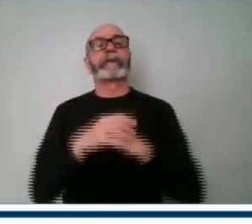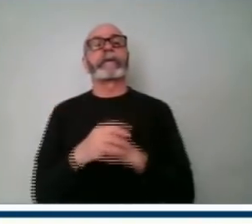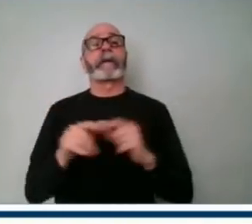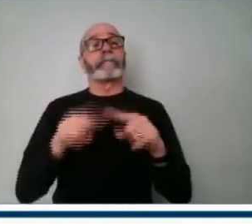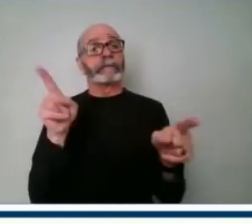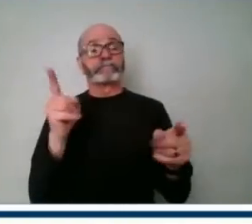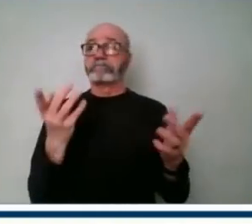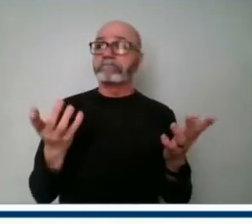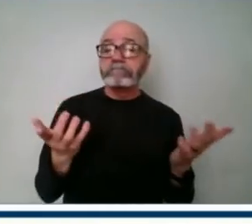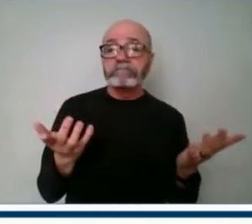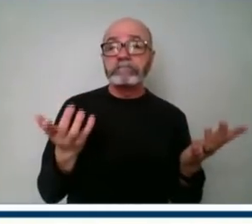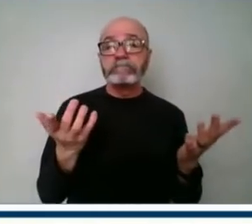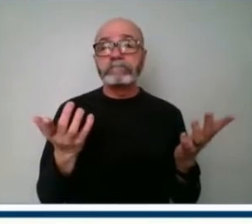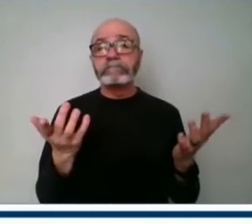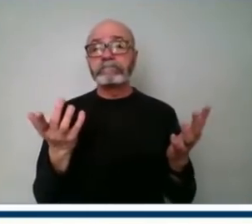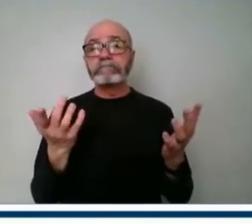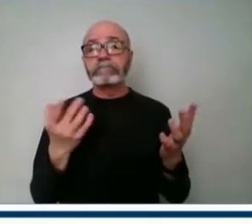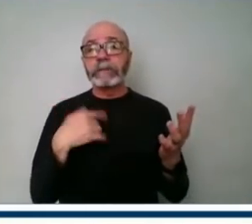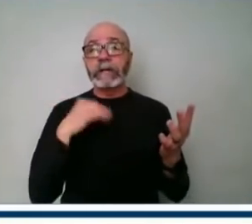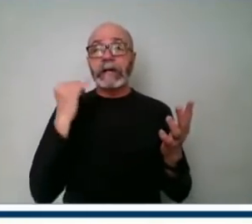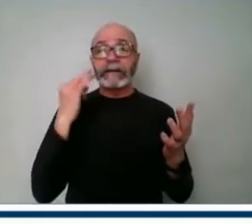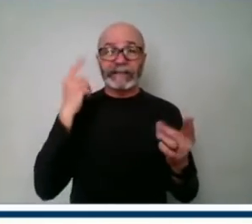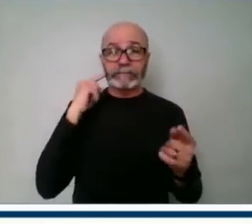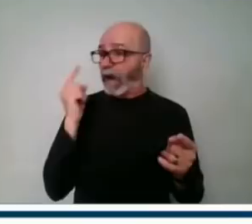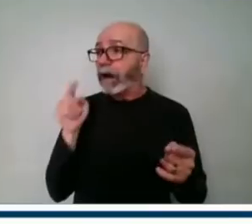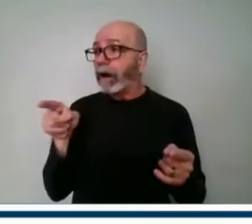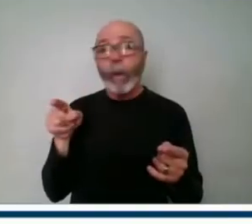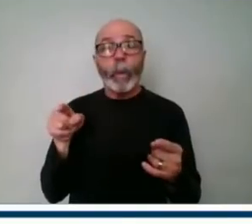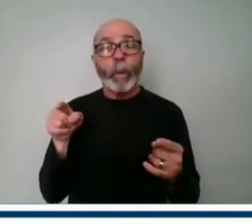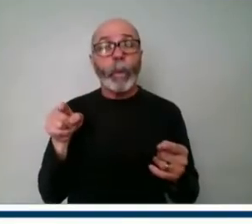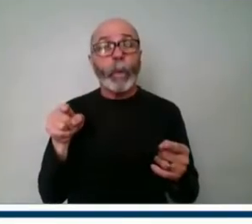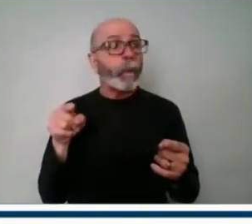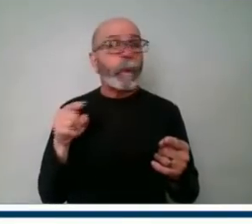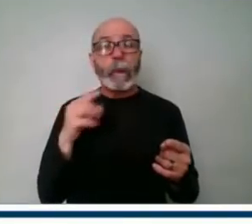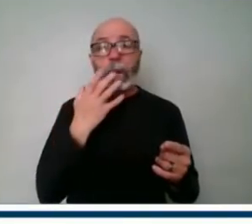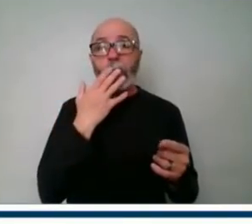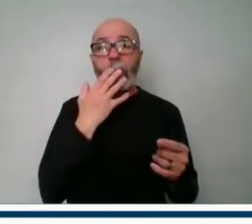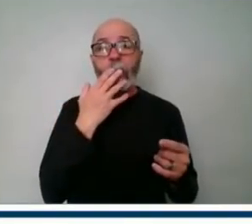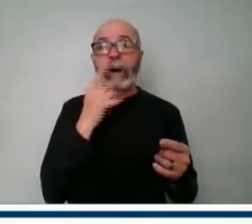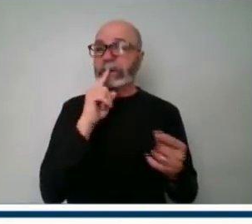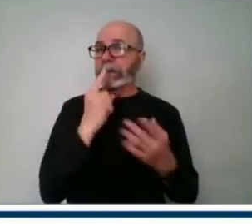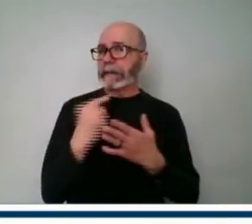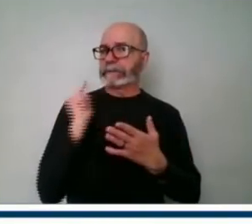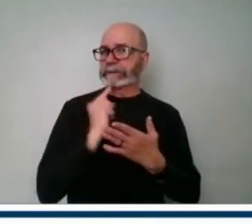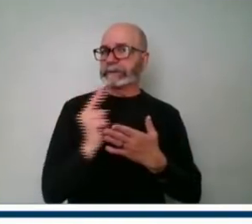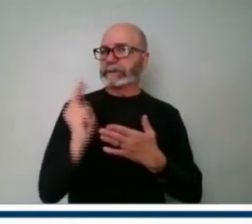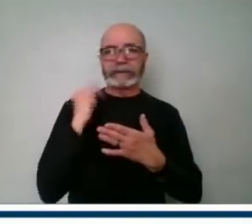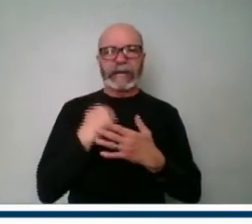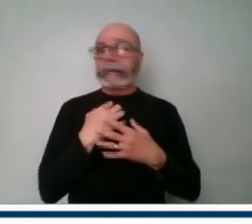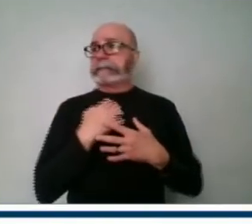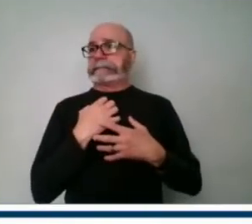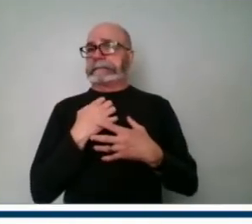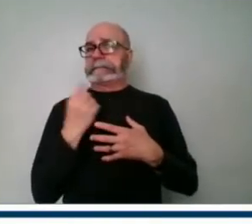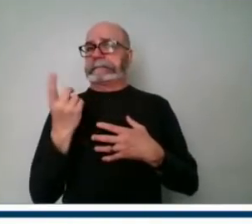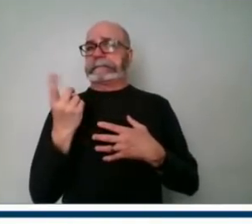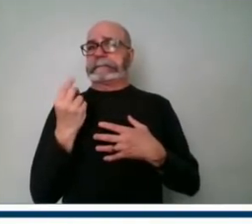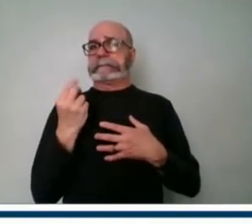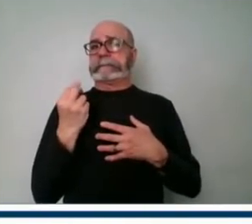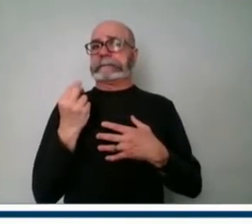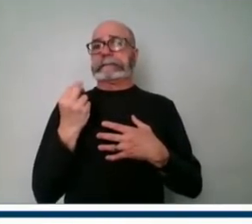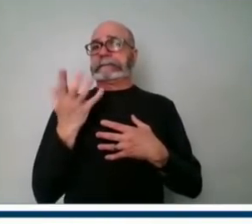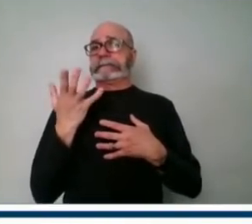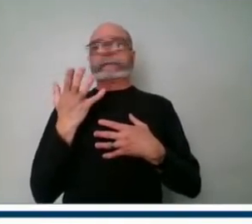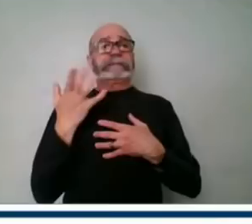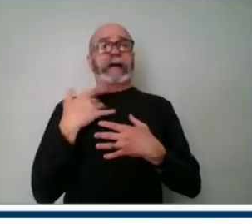mean, that was one of our concerns several weeks ago when we acted very quickly and put restrictions in the Halifax area,